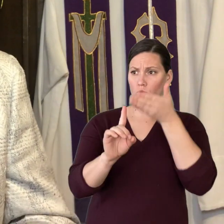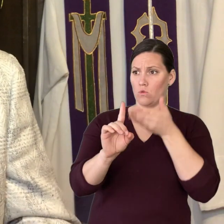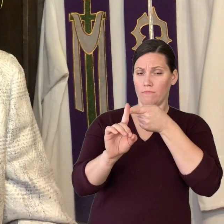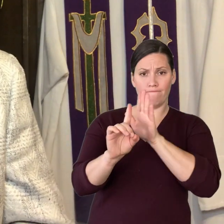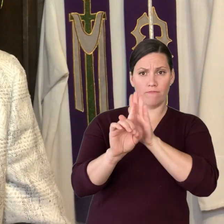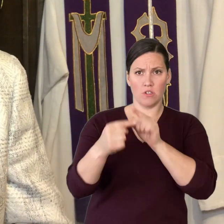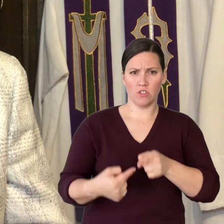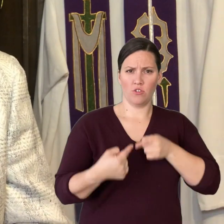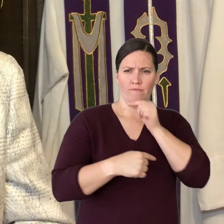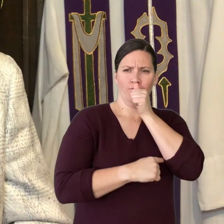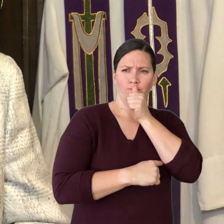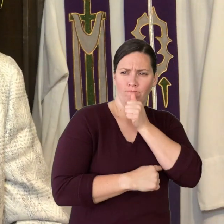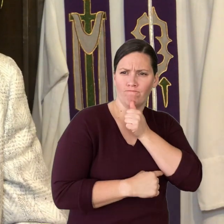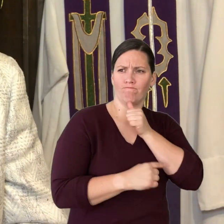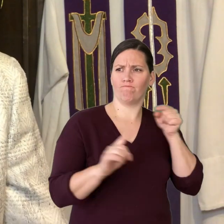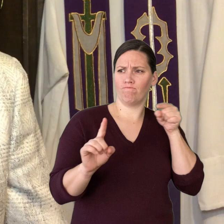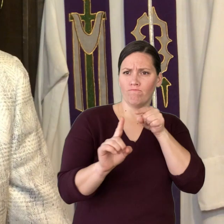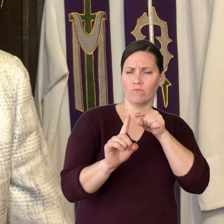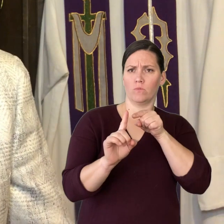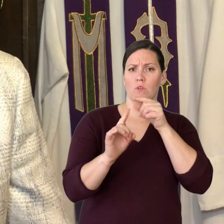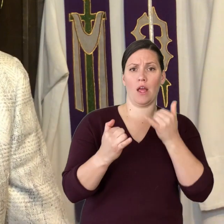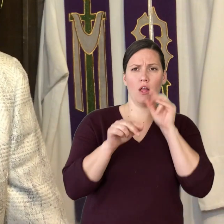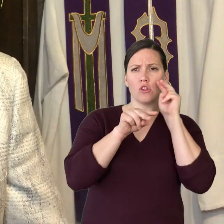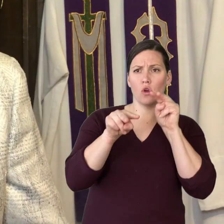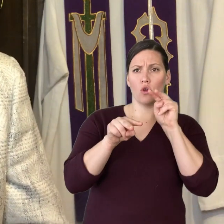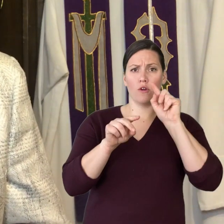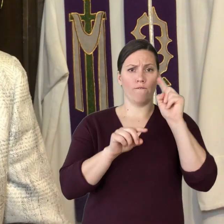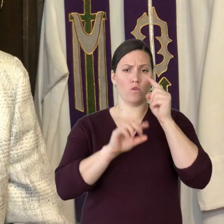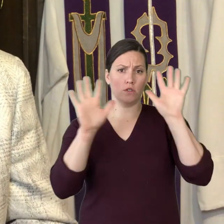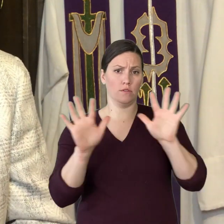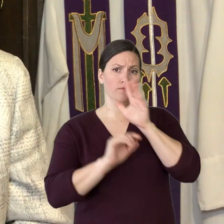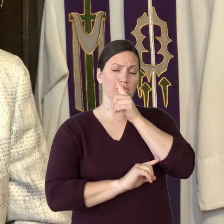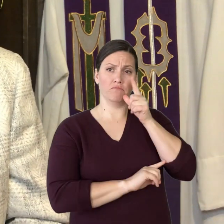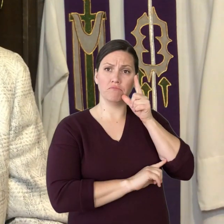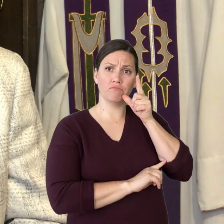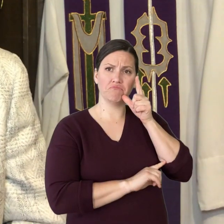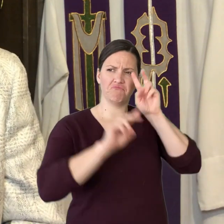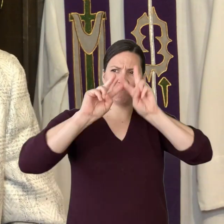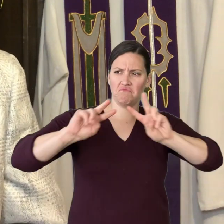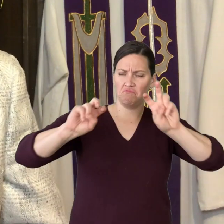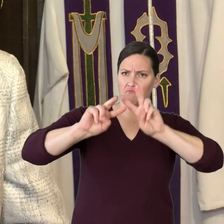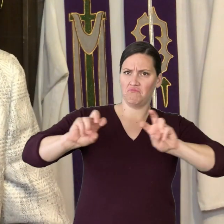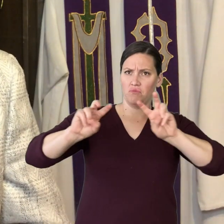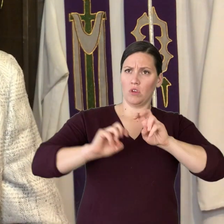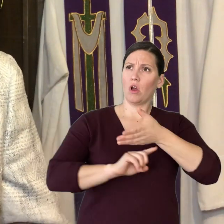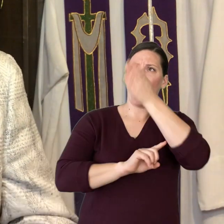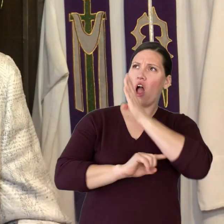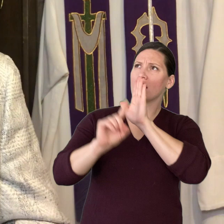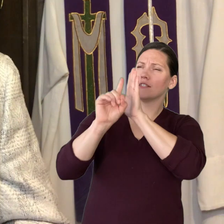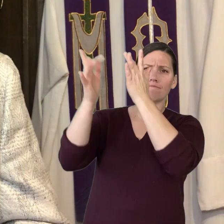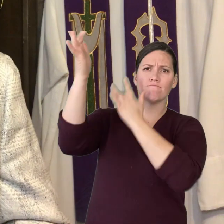we get started on the first Sunday of Lent, we're going to be taking a look at the mercy of God and